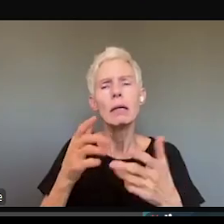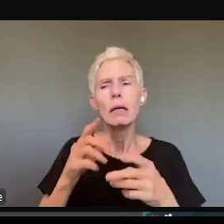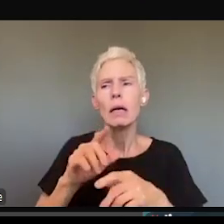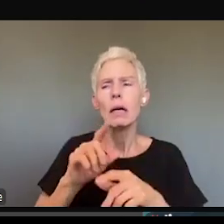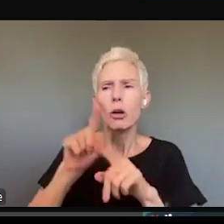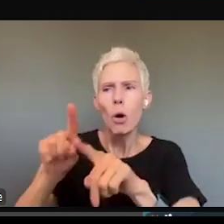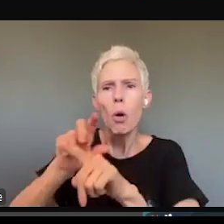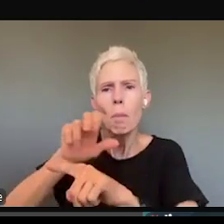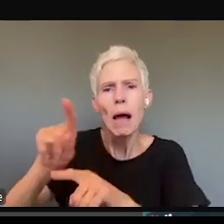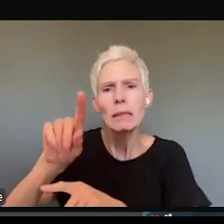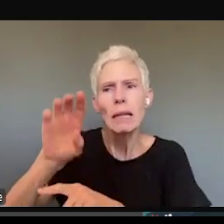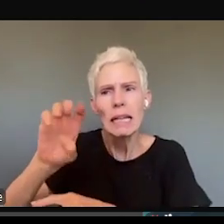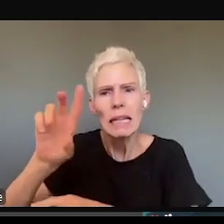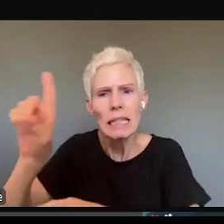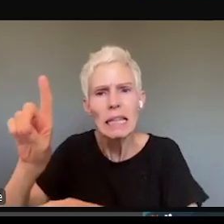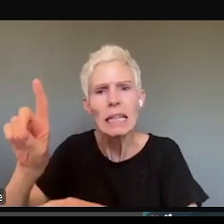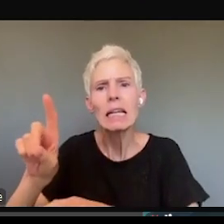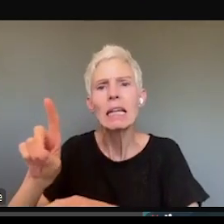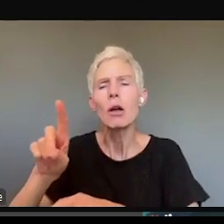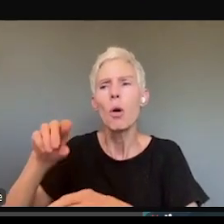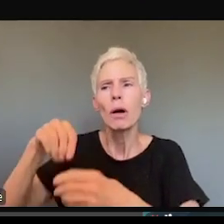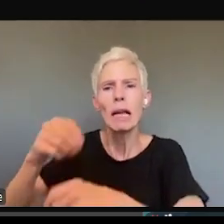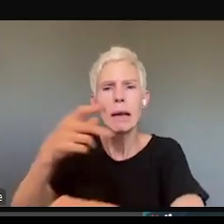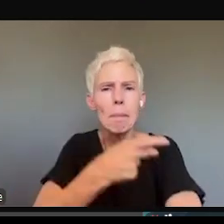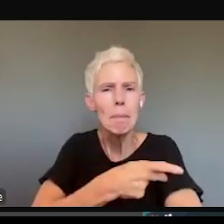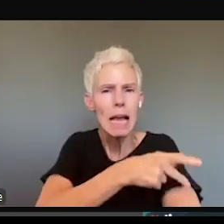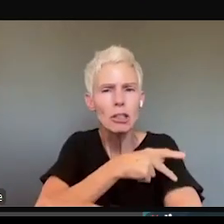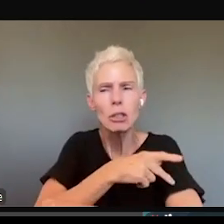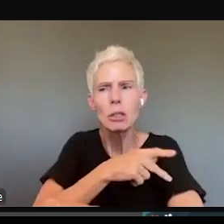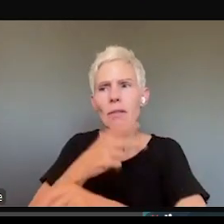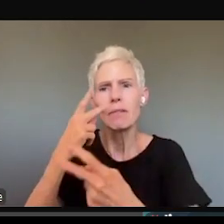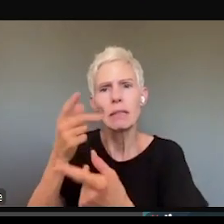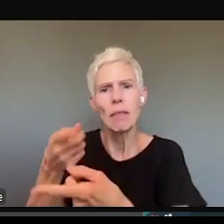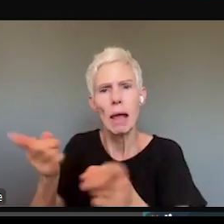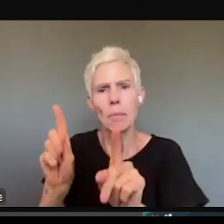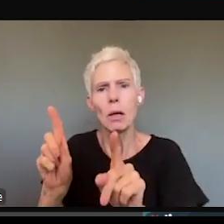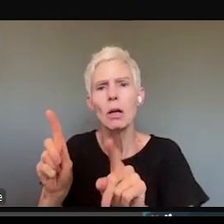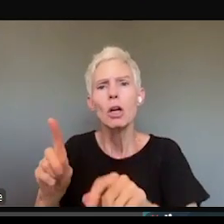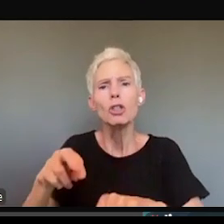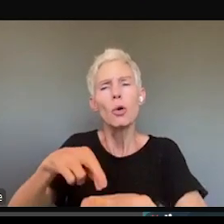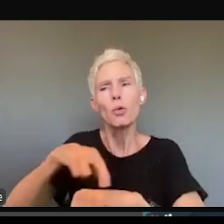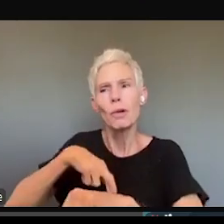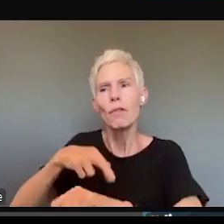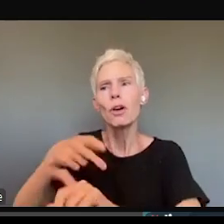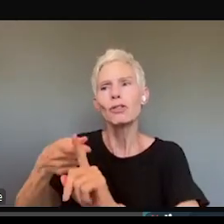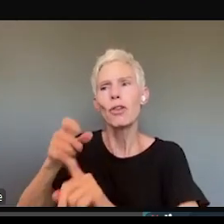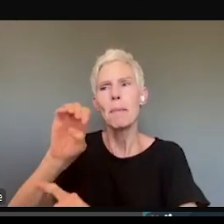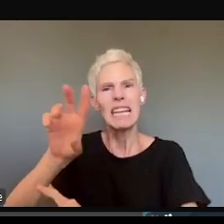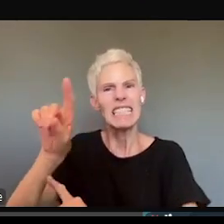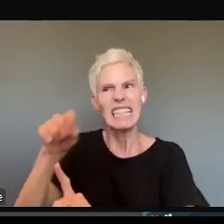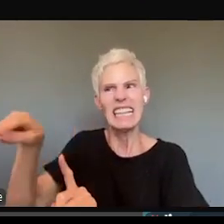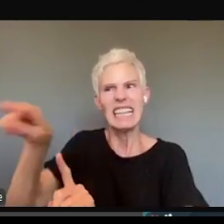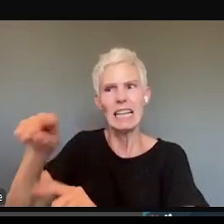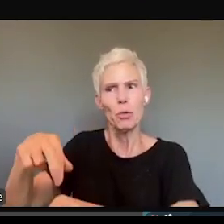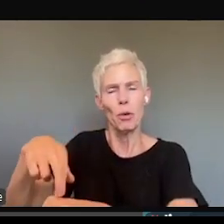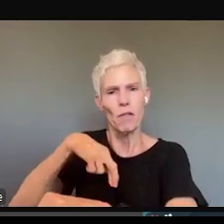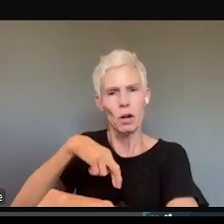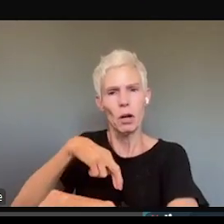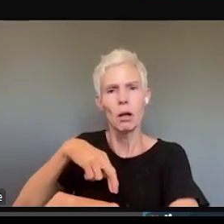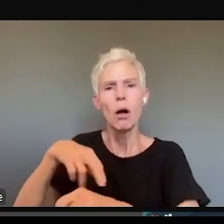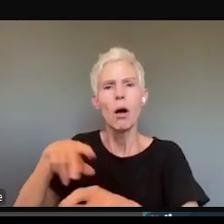or inpatient stays. And so our focus really was getting our referrals from emergency departments and